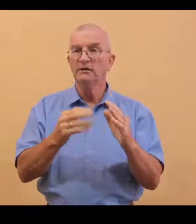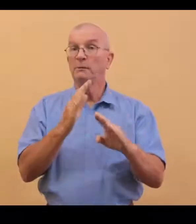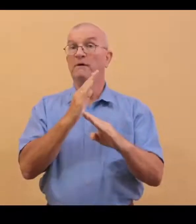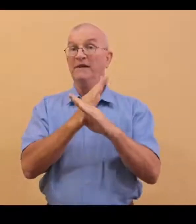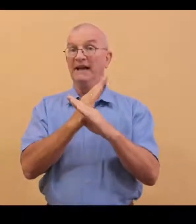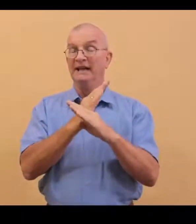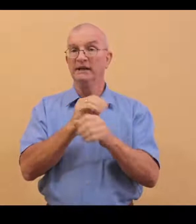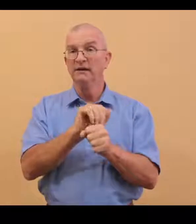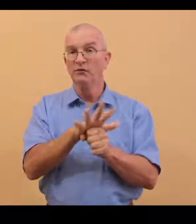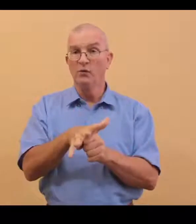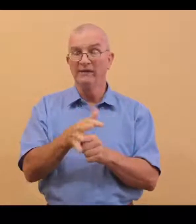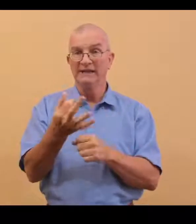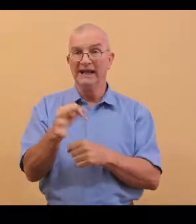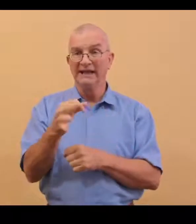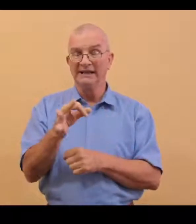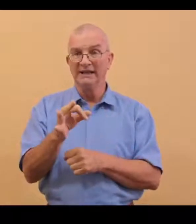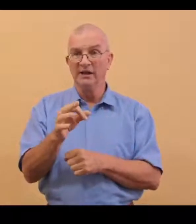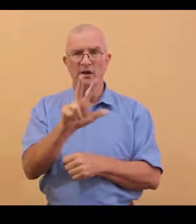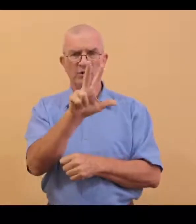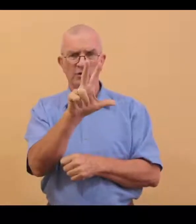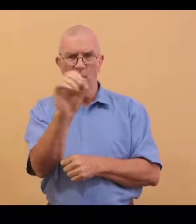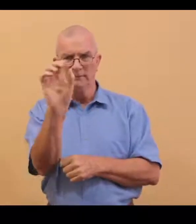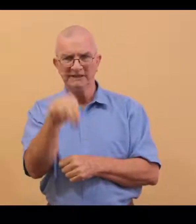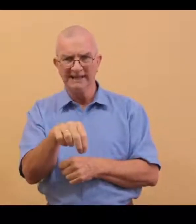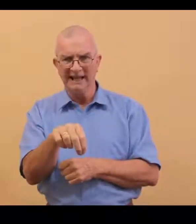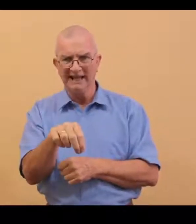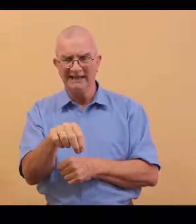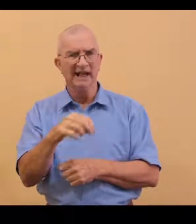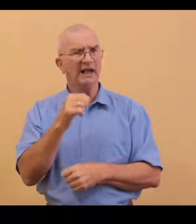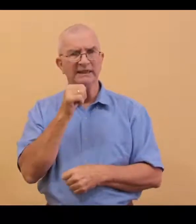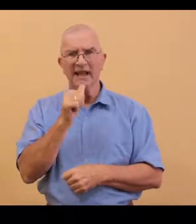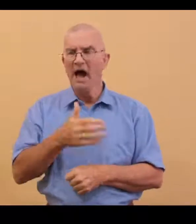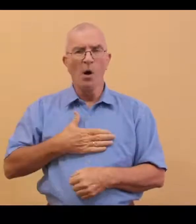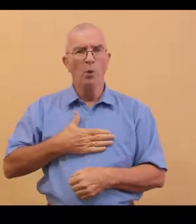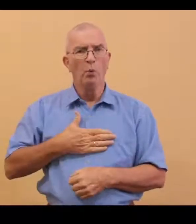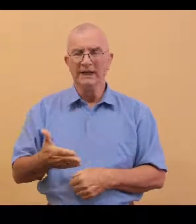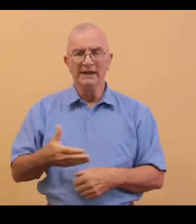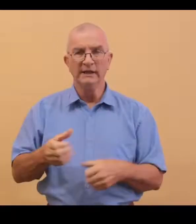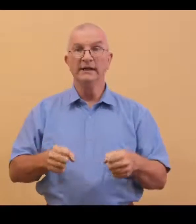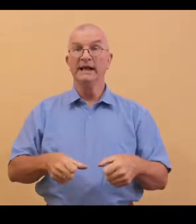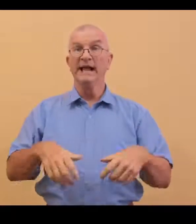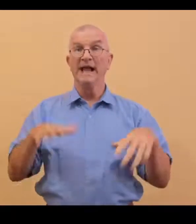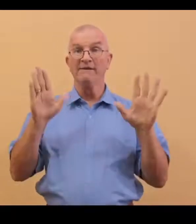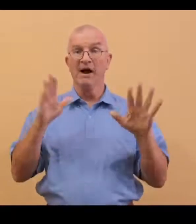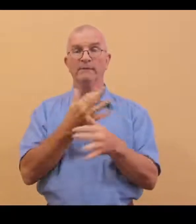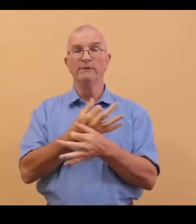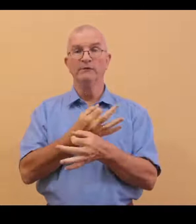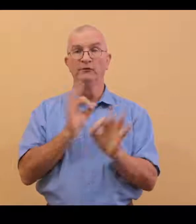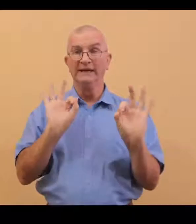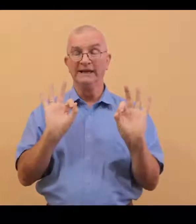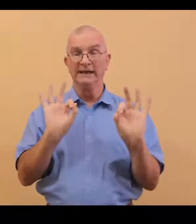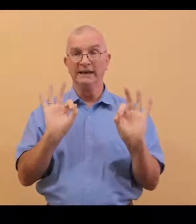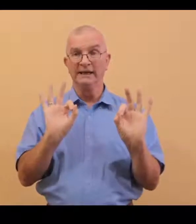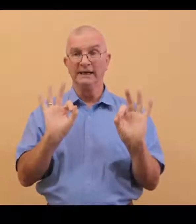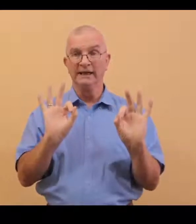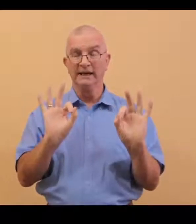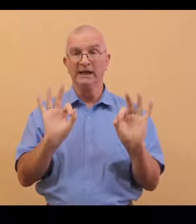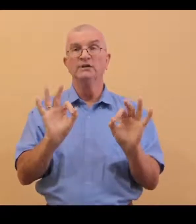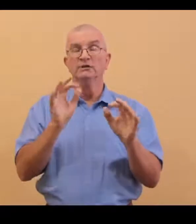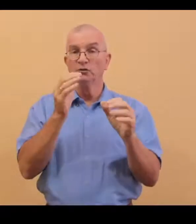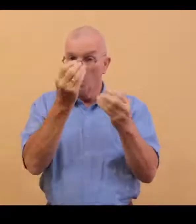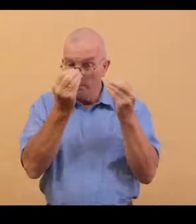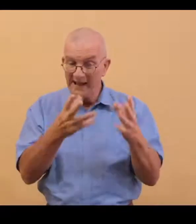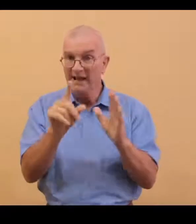place. 30% of you are unwilling to give up your freedoms in order to adhere to the